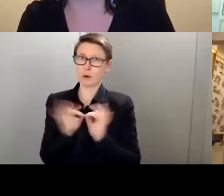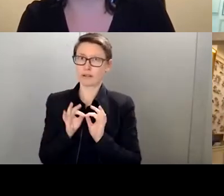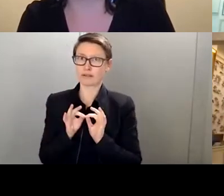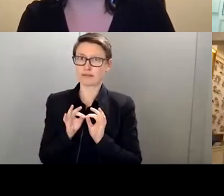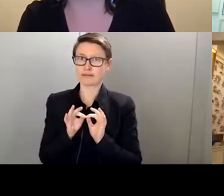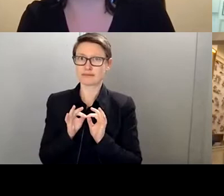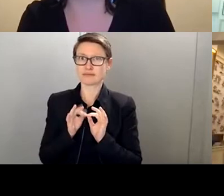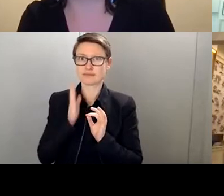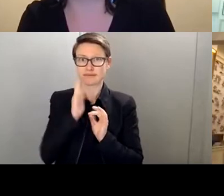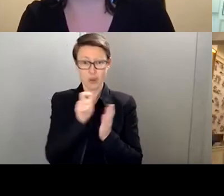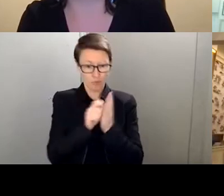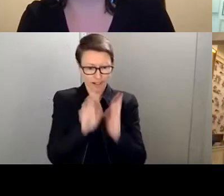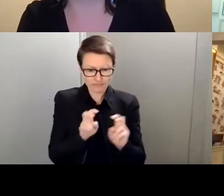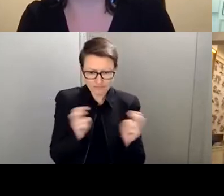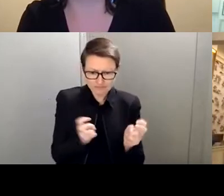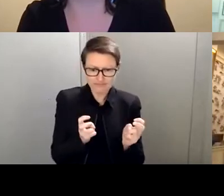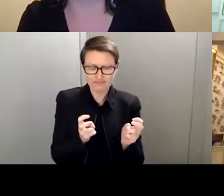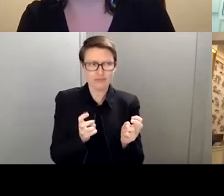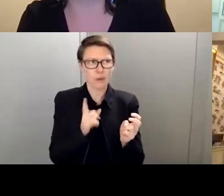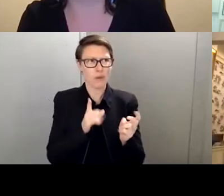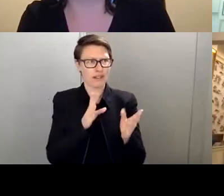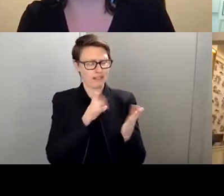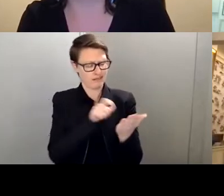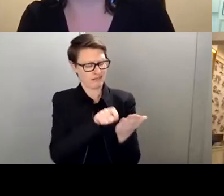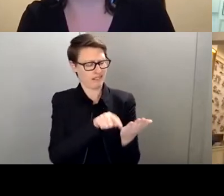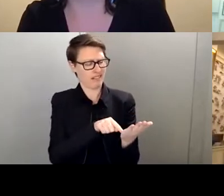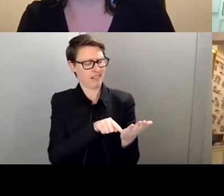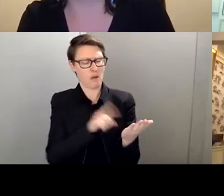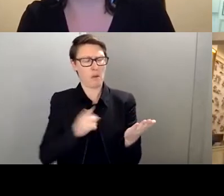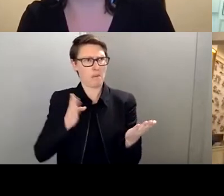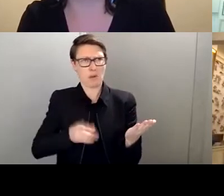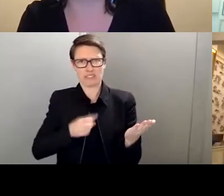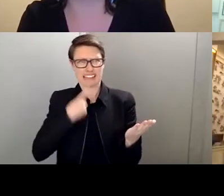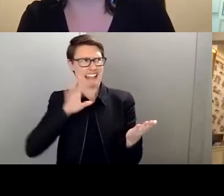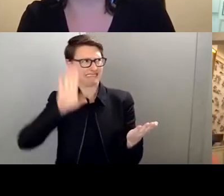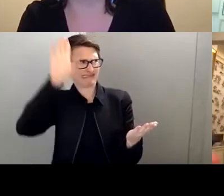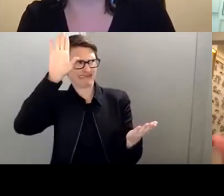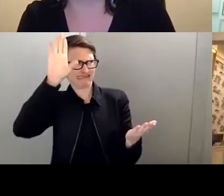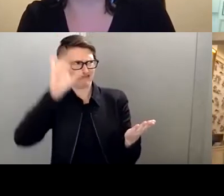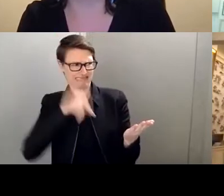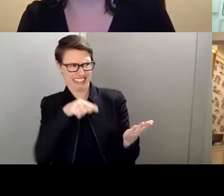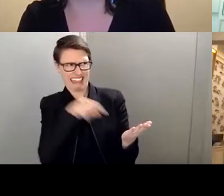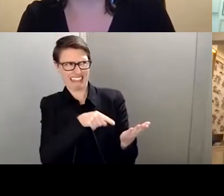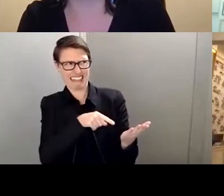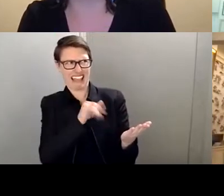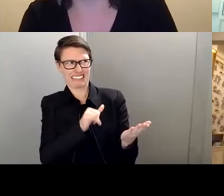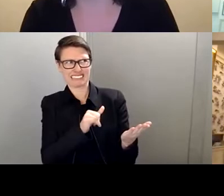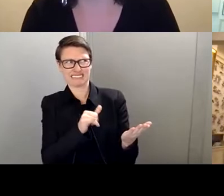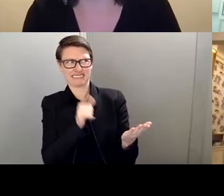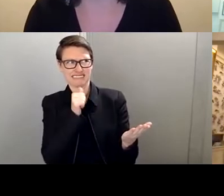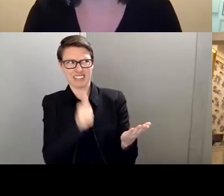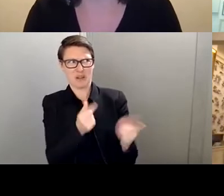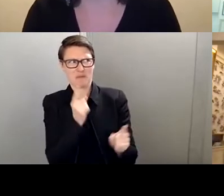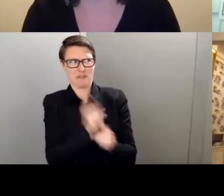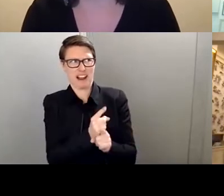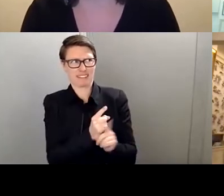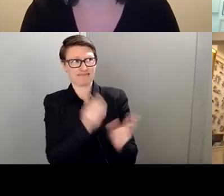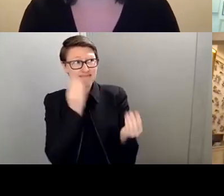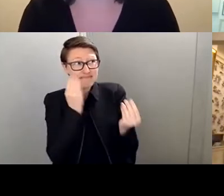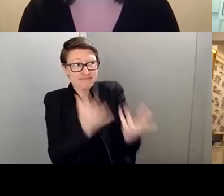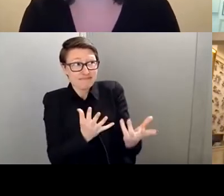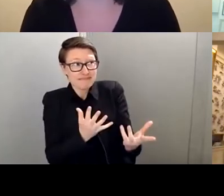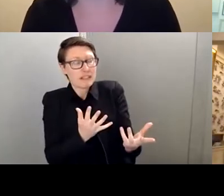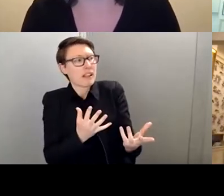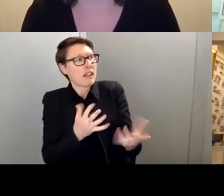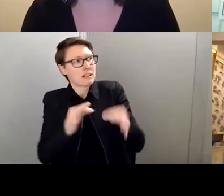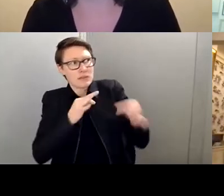hand and say, that is not the way that this story should be told. Let me tell you what it is that I know about this subject matter.